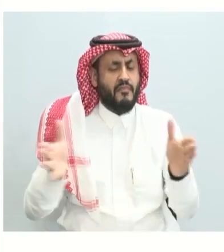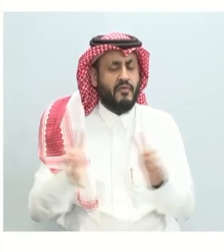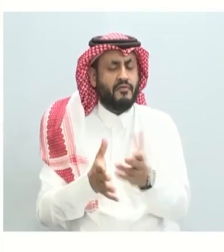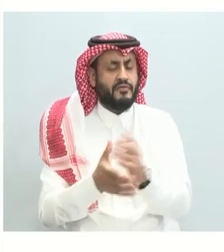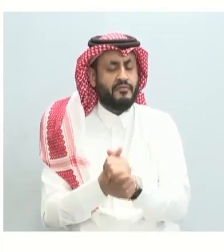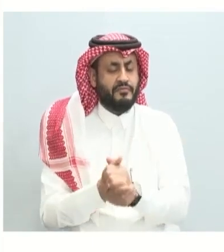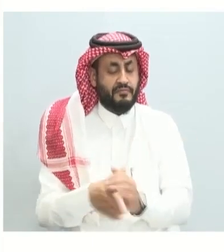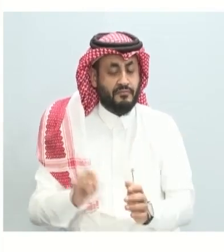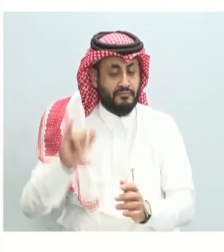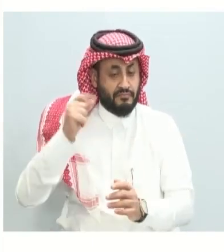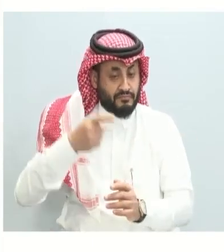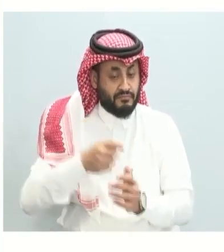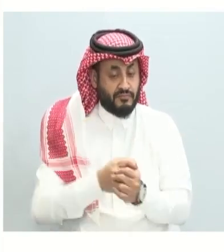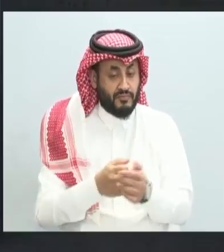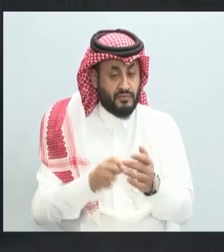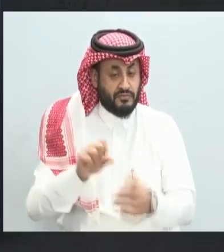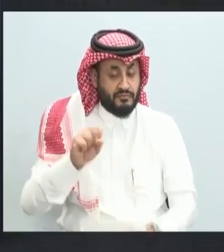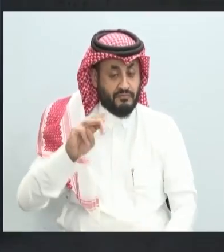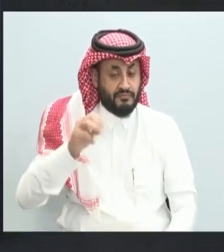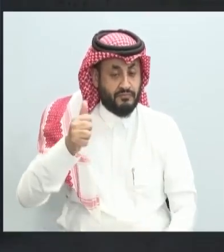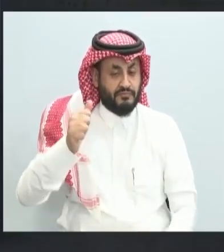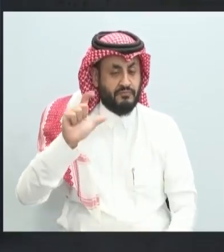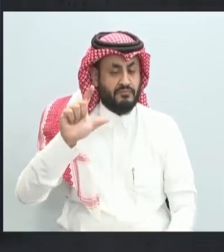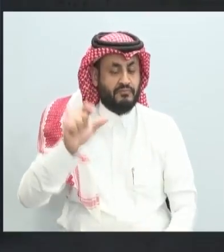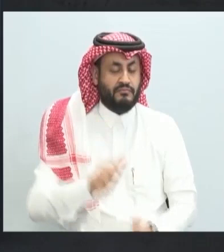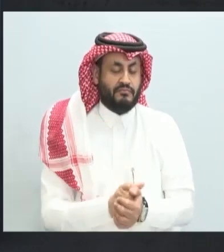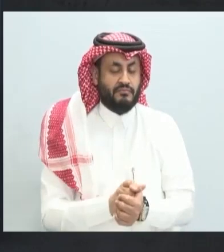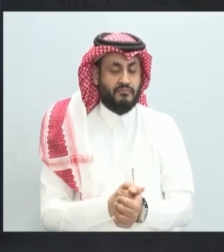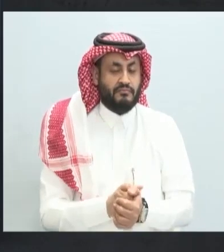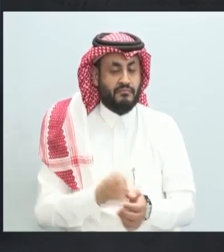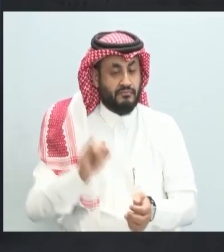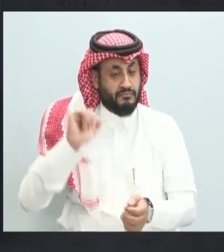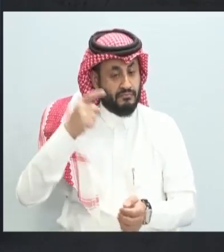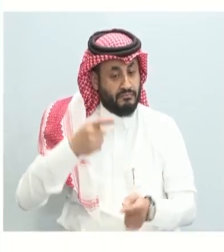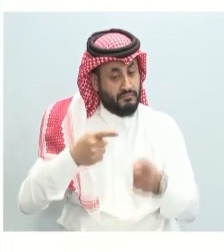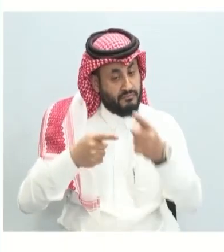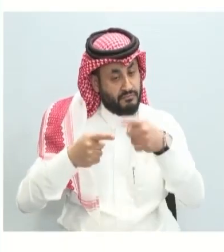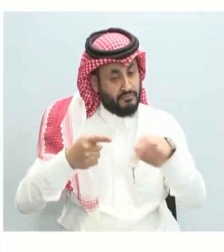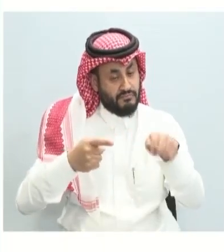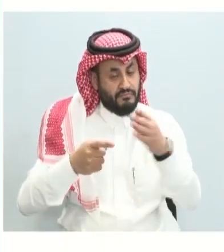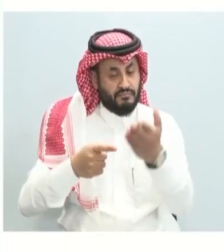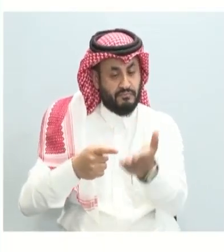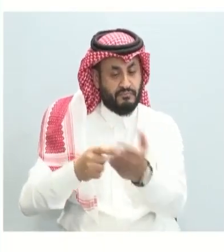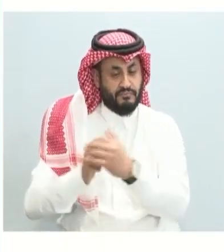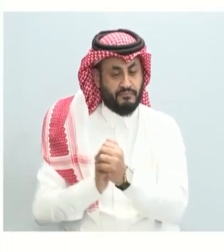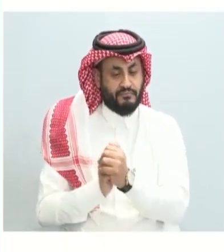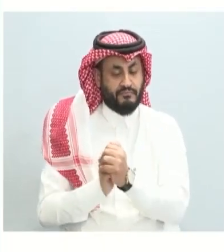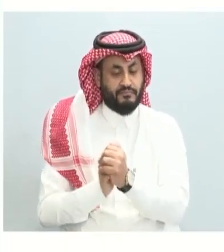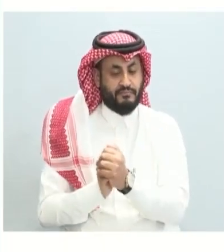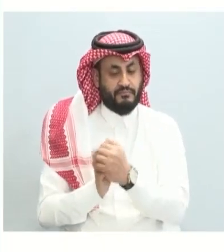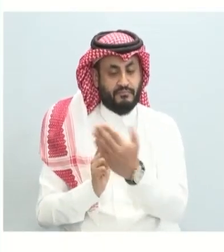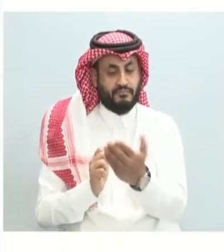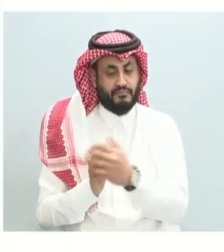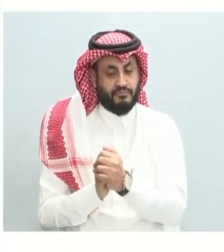fat? We said Tim is big and fat. So here we go. We